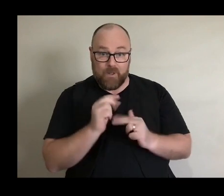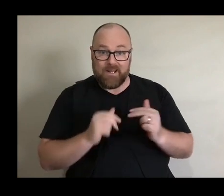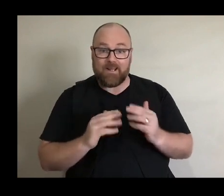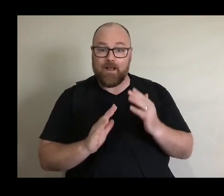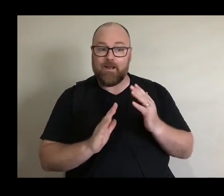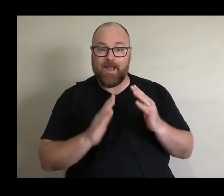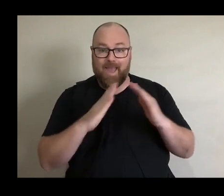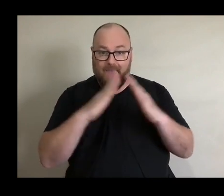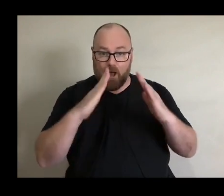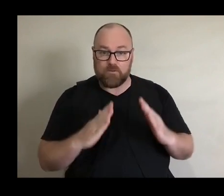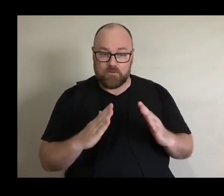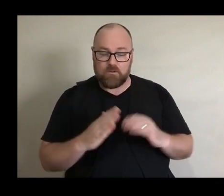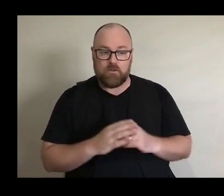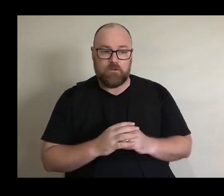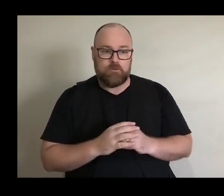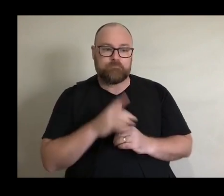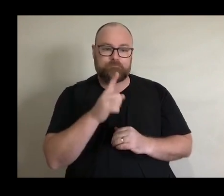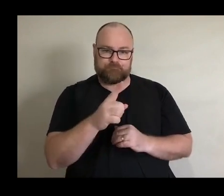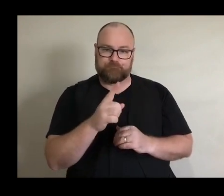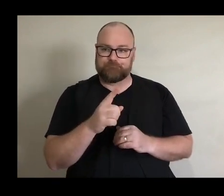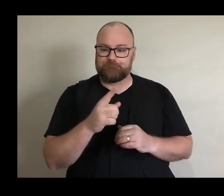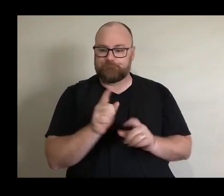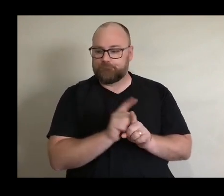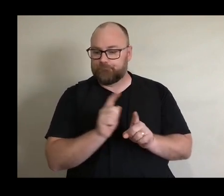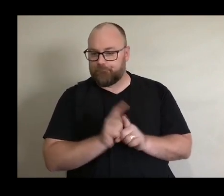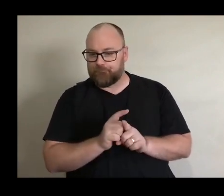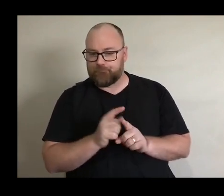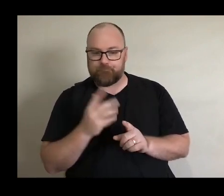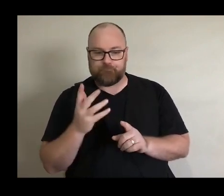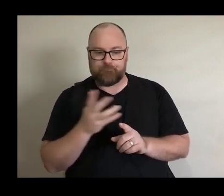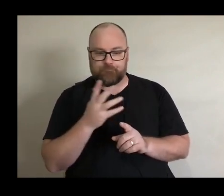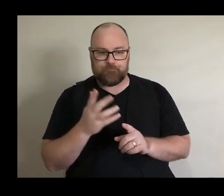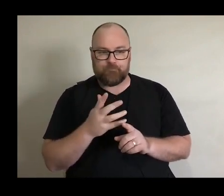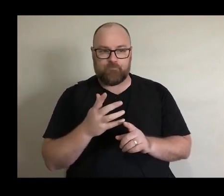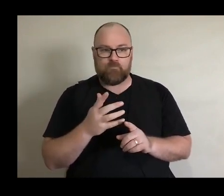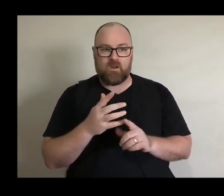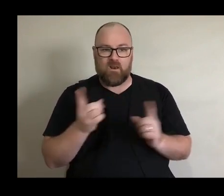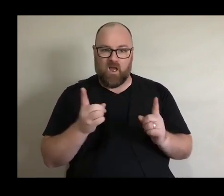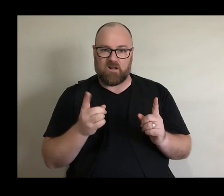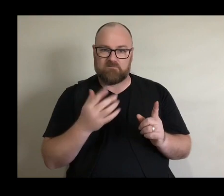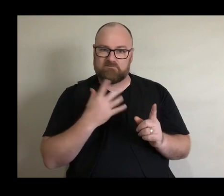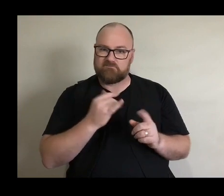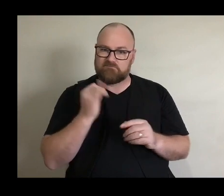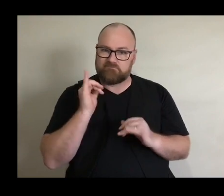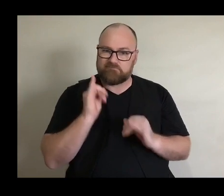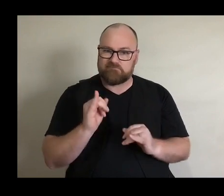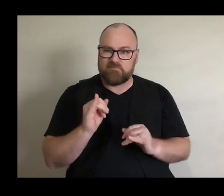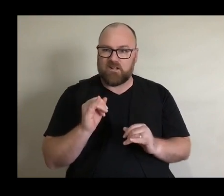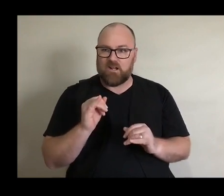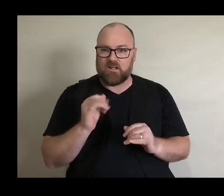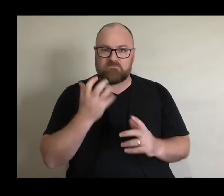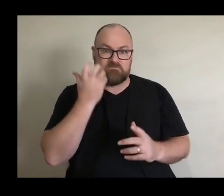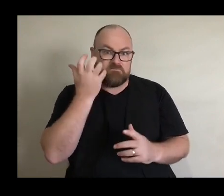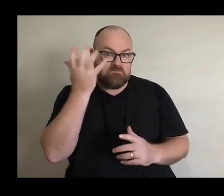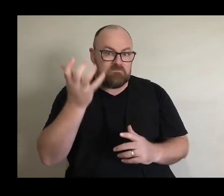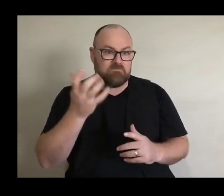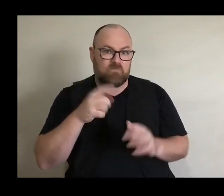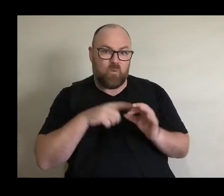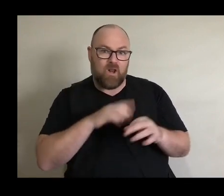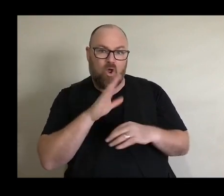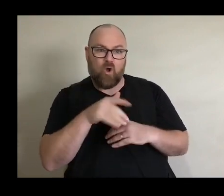housing communities, right, but also the sort of existential kind of questions around the loss